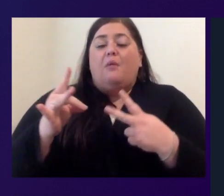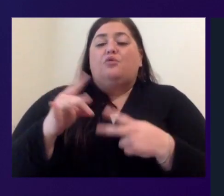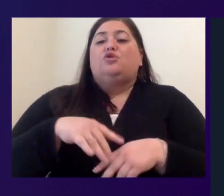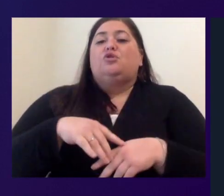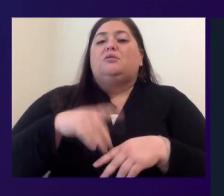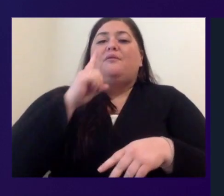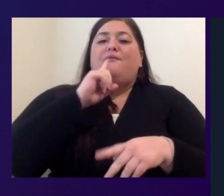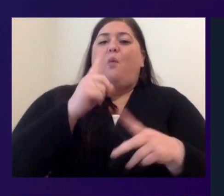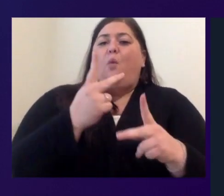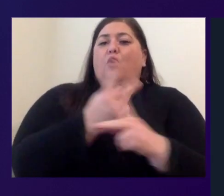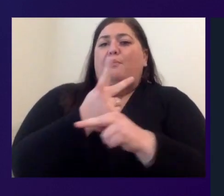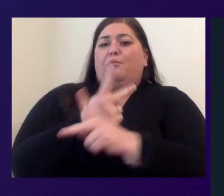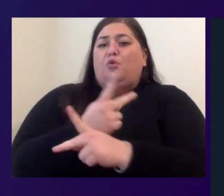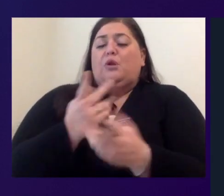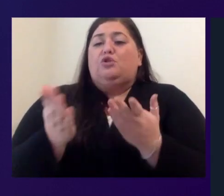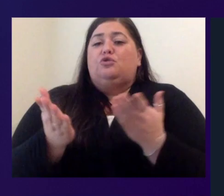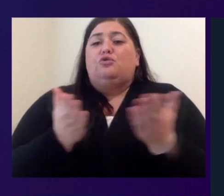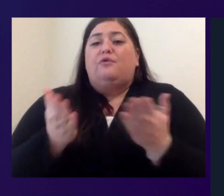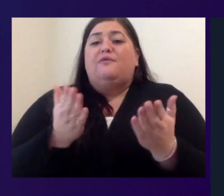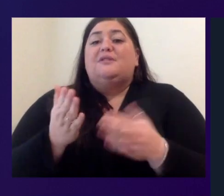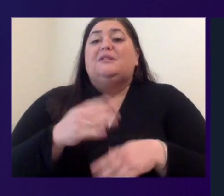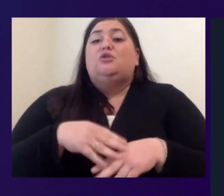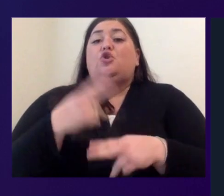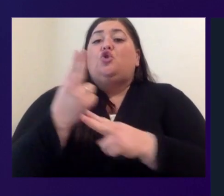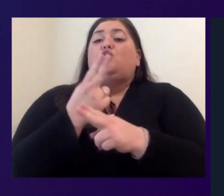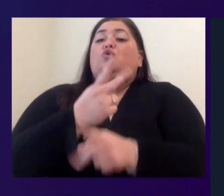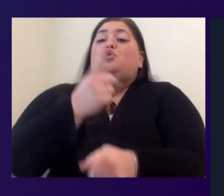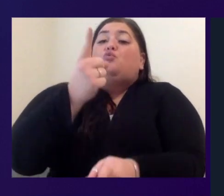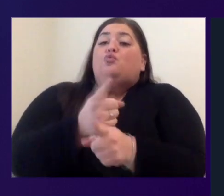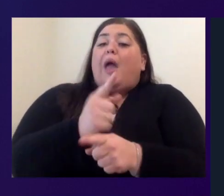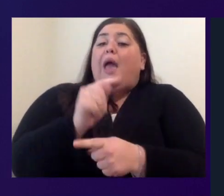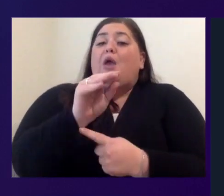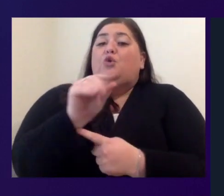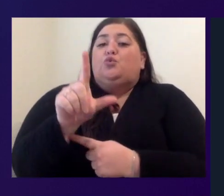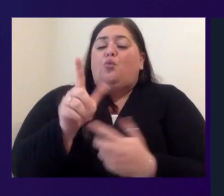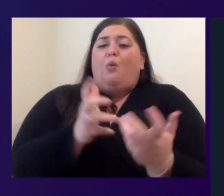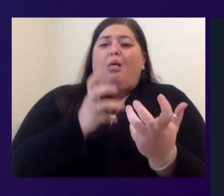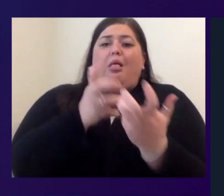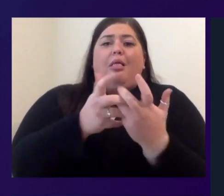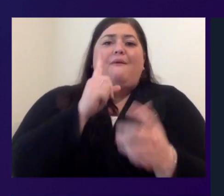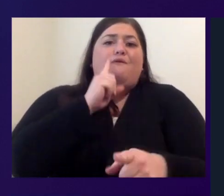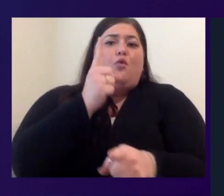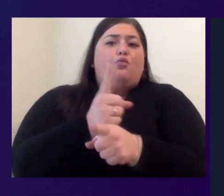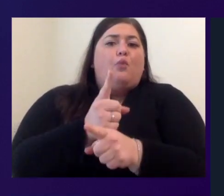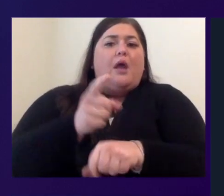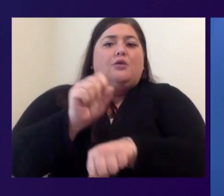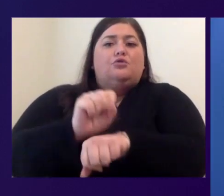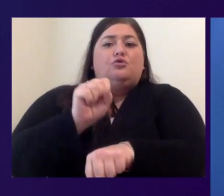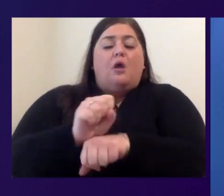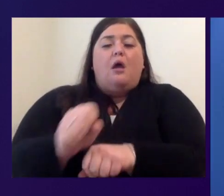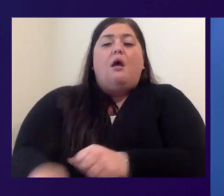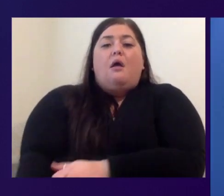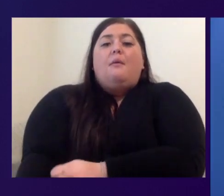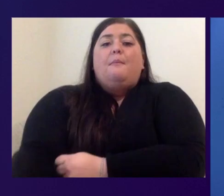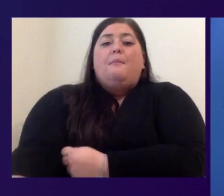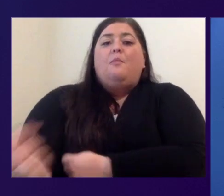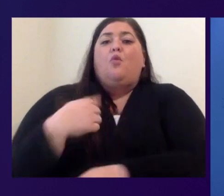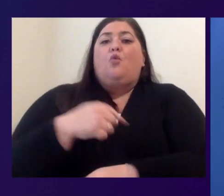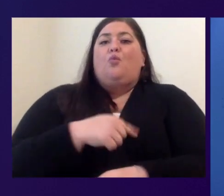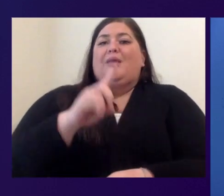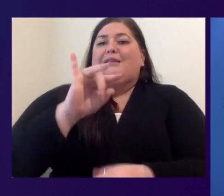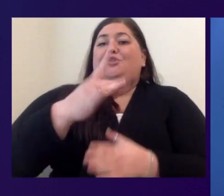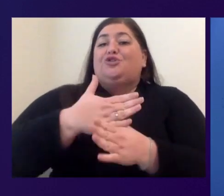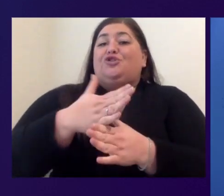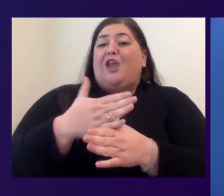services. Again, using the right tool for the right job. We've gone through a bunch of different options. earlier we talked